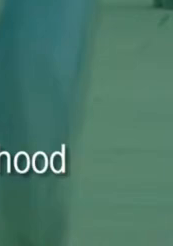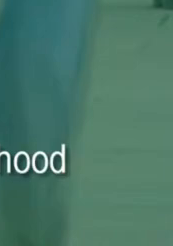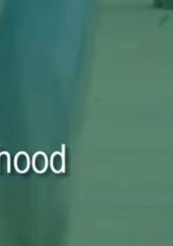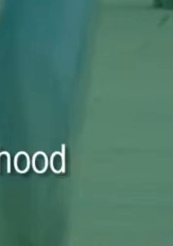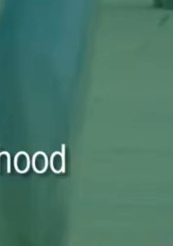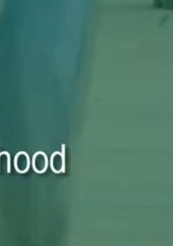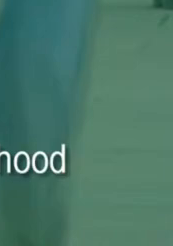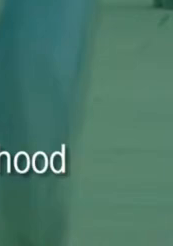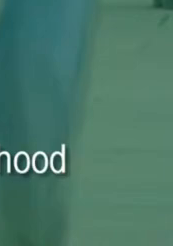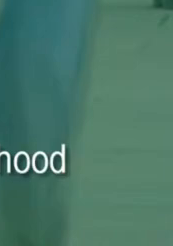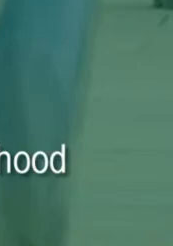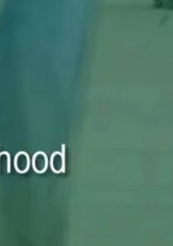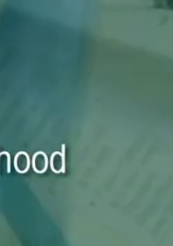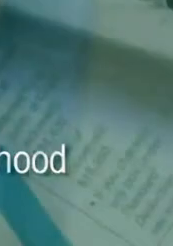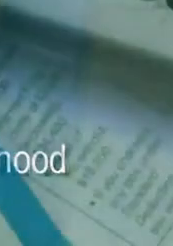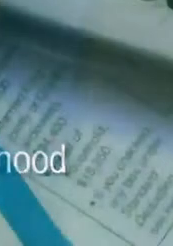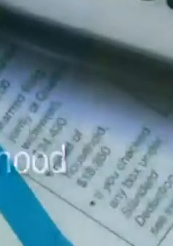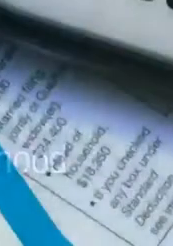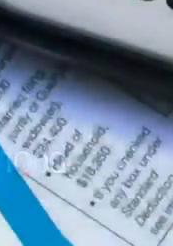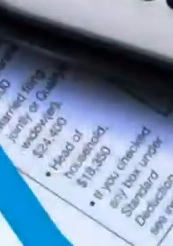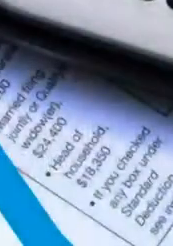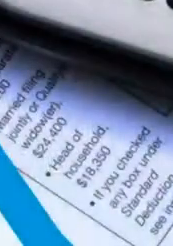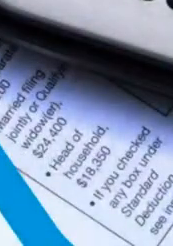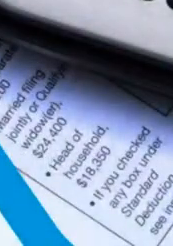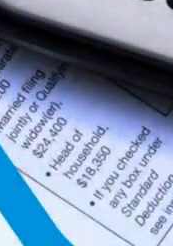our neighbors.